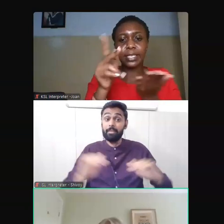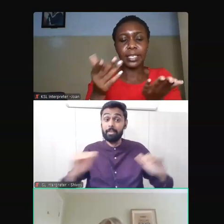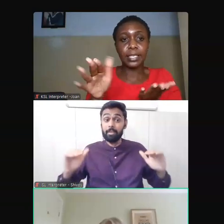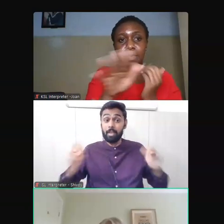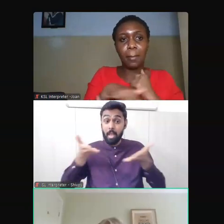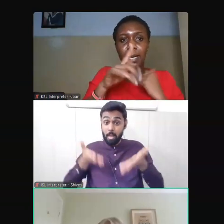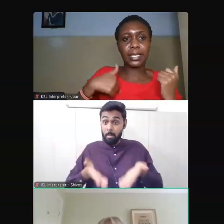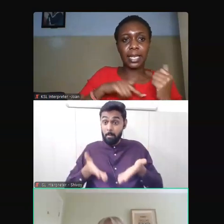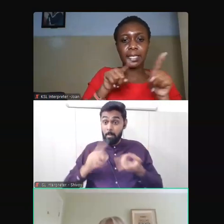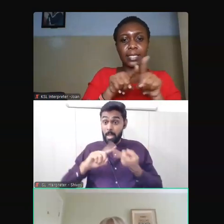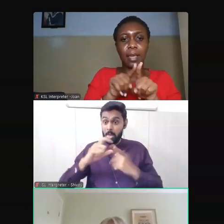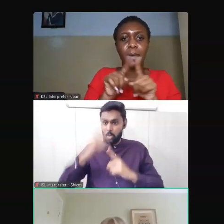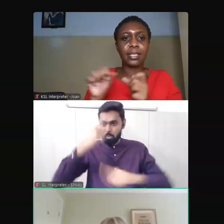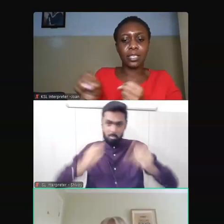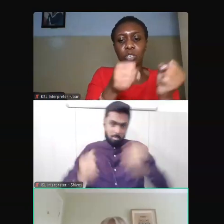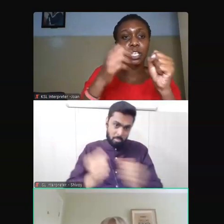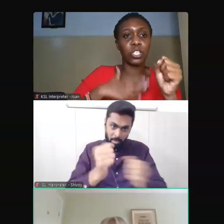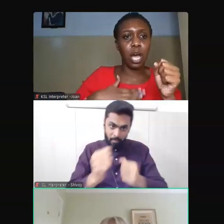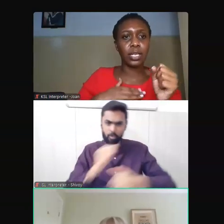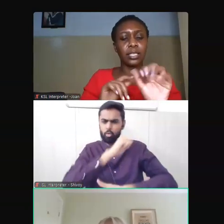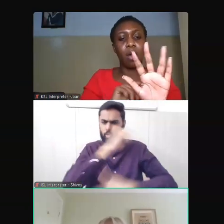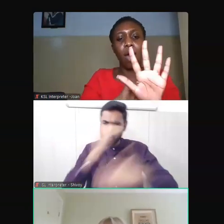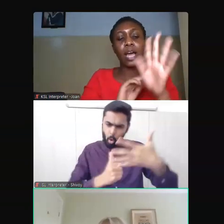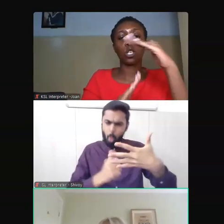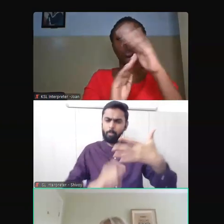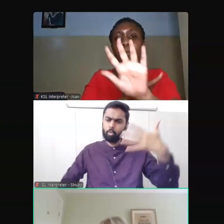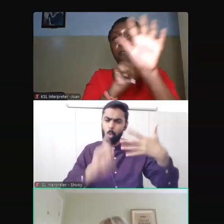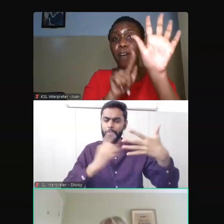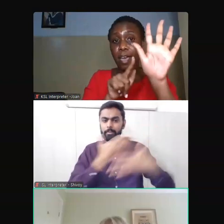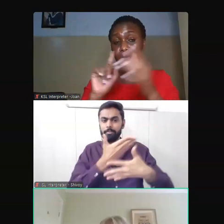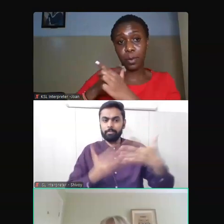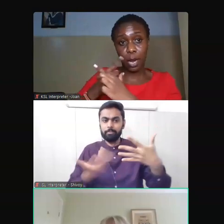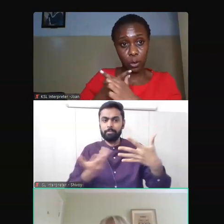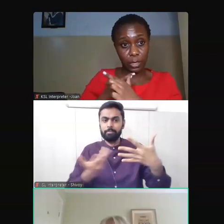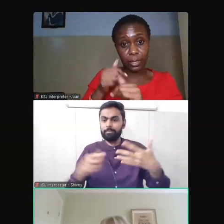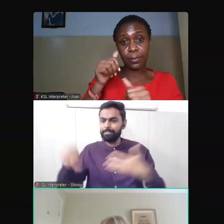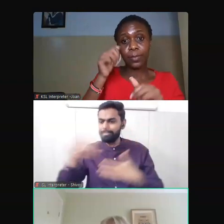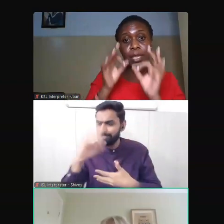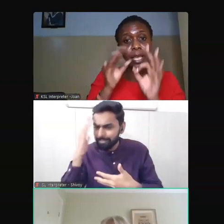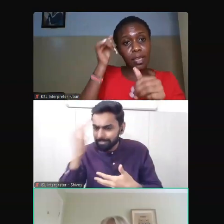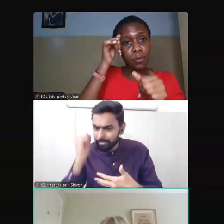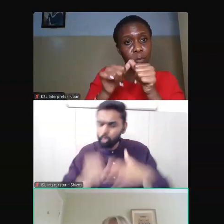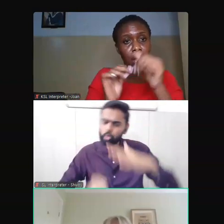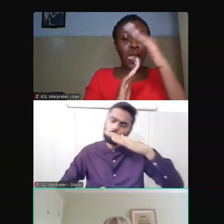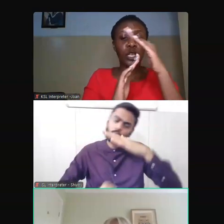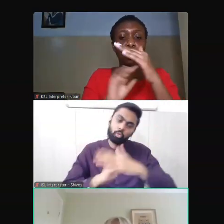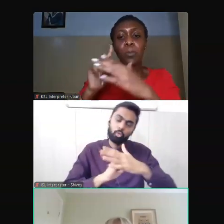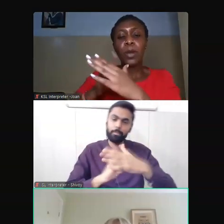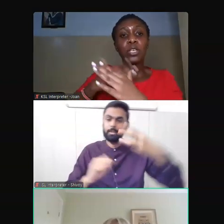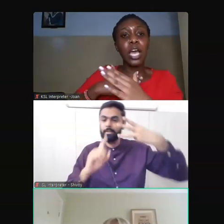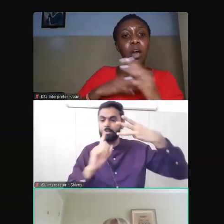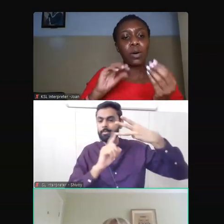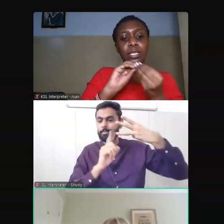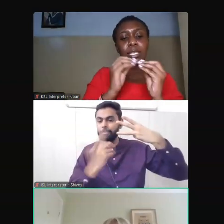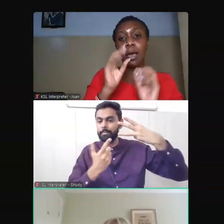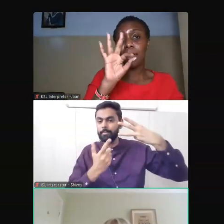education strategy and top 5 priorities? So if we remember, top priority number 3 is about